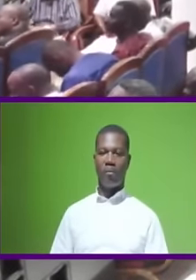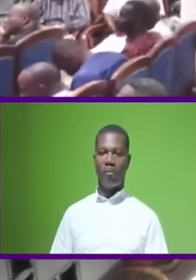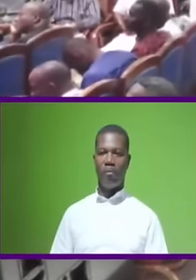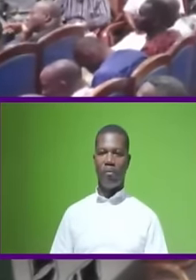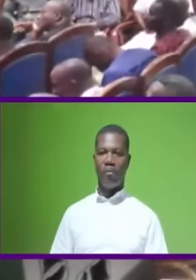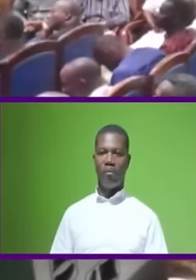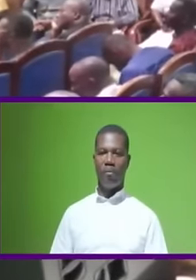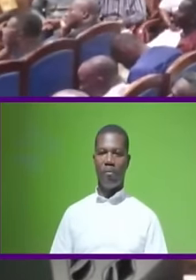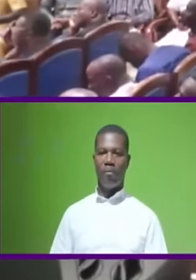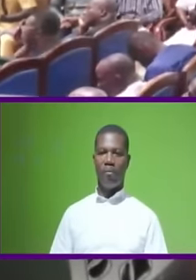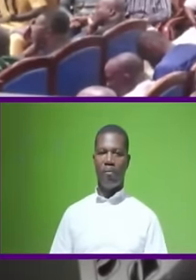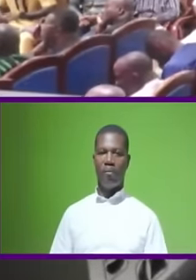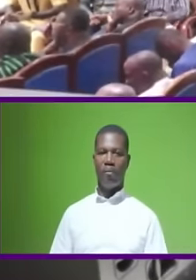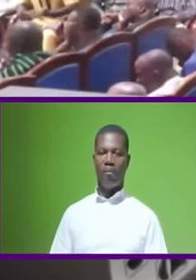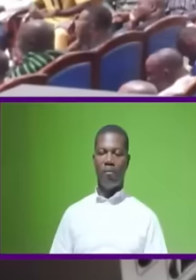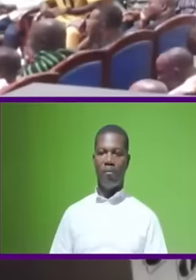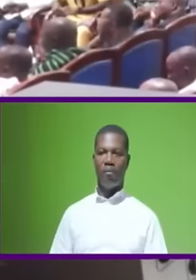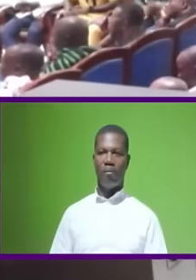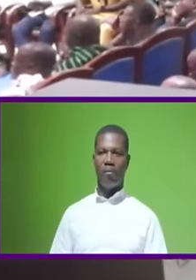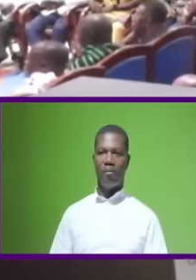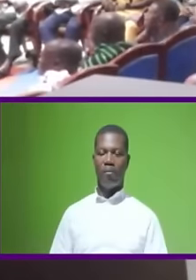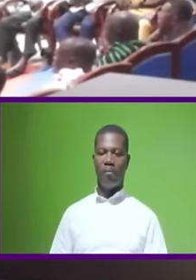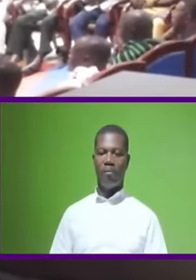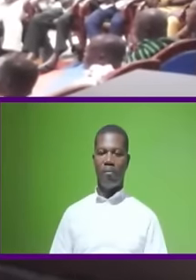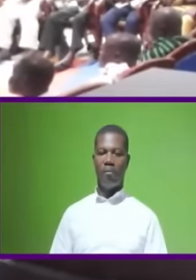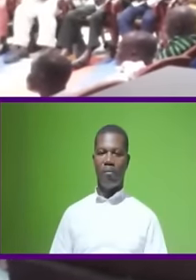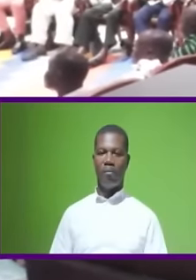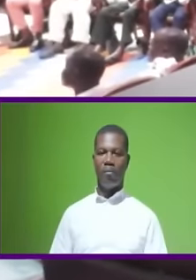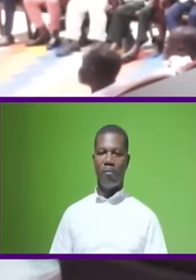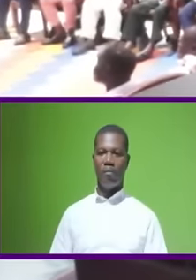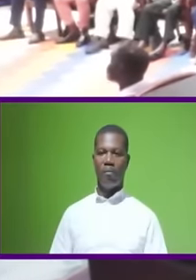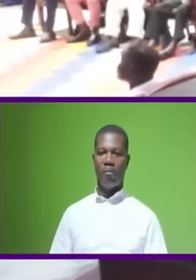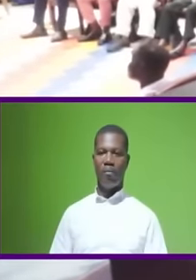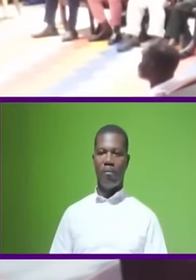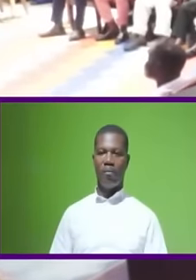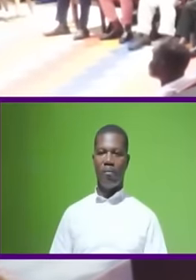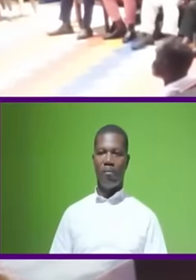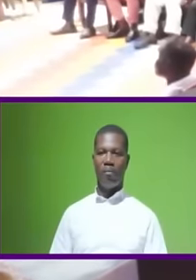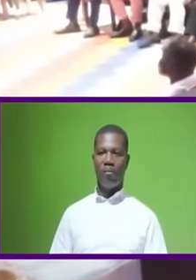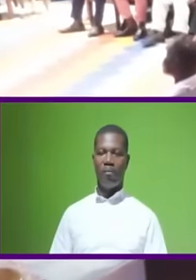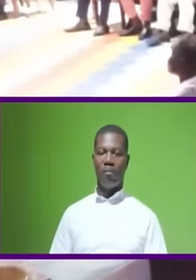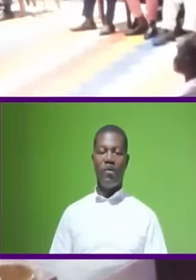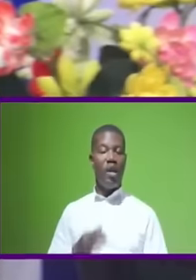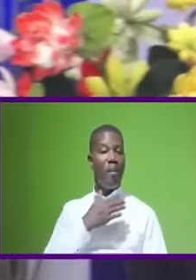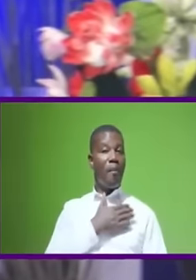been blessed with about $3 million, will sit down for the man to give that. Yeah, Mr.